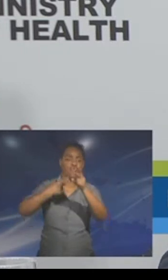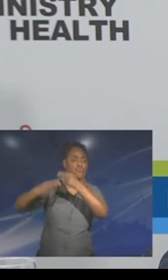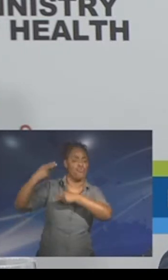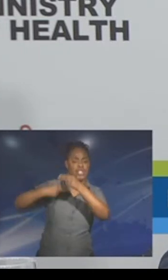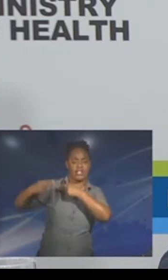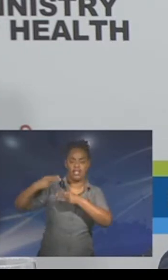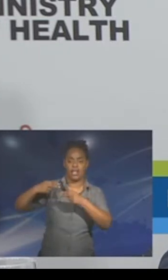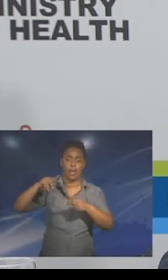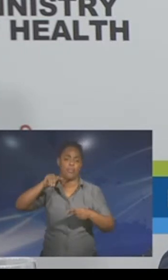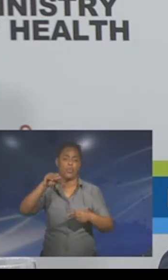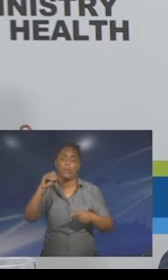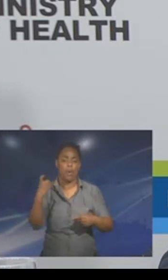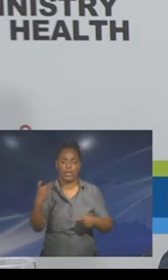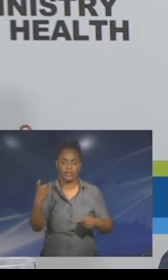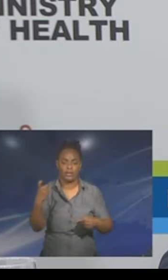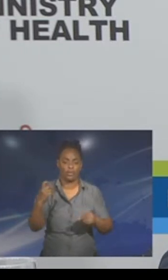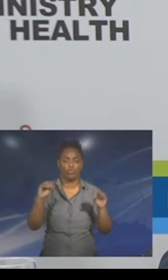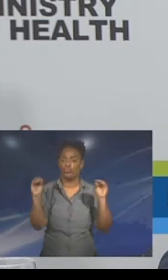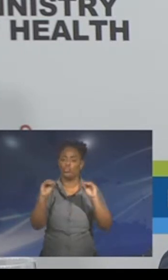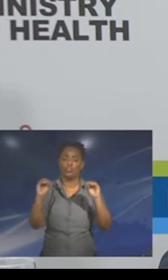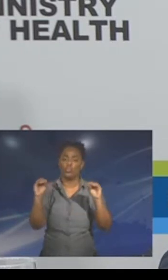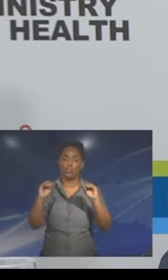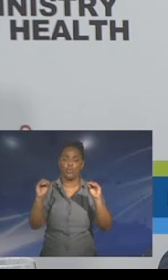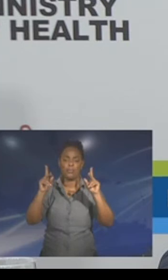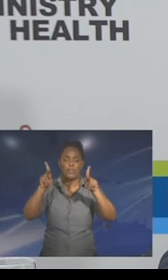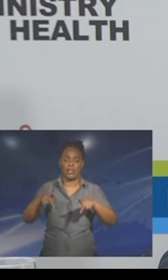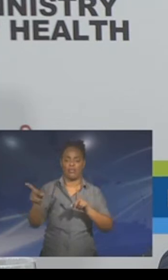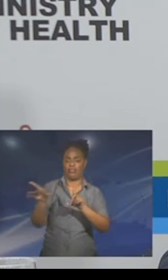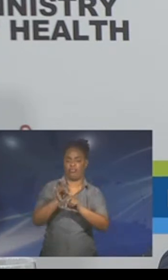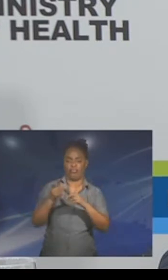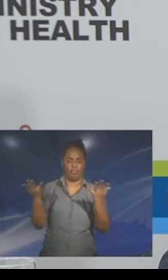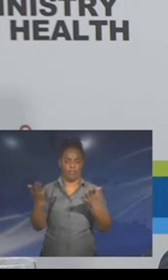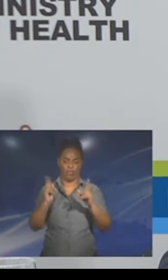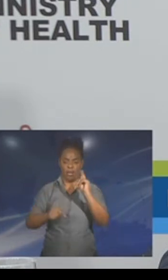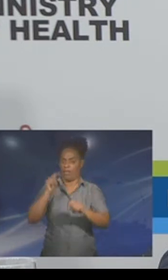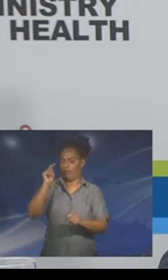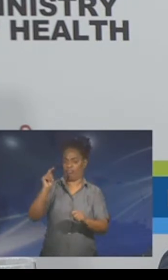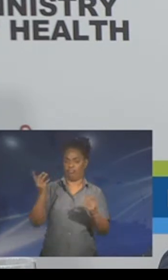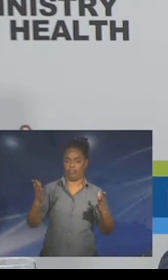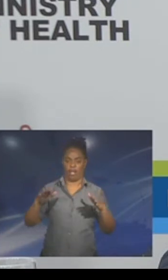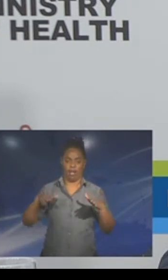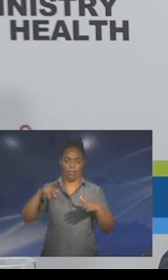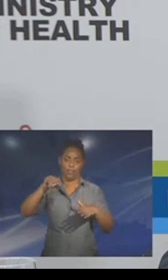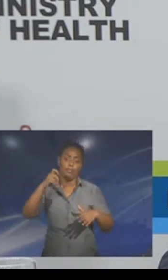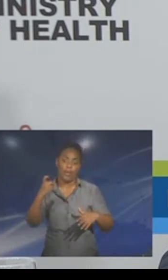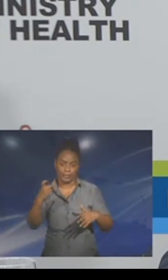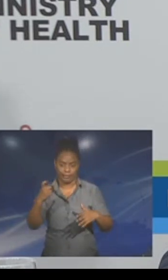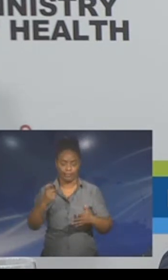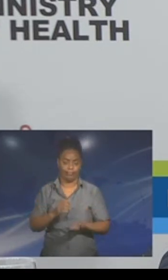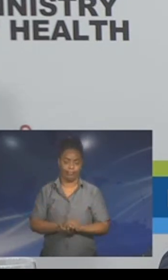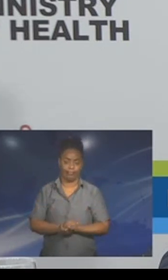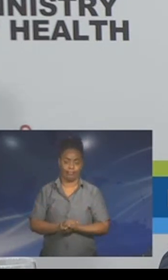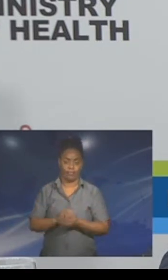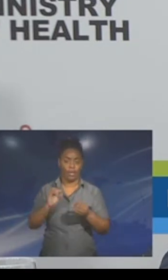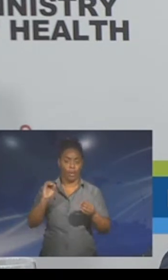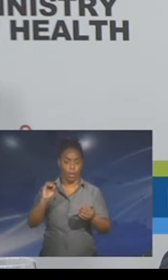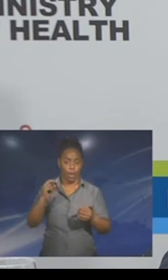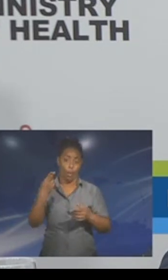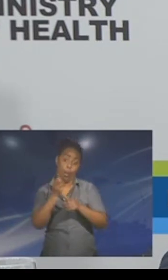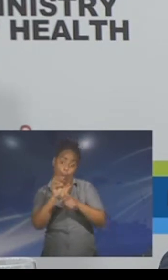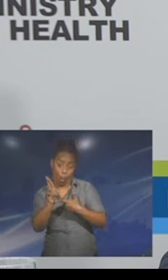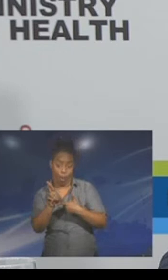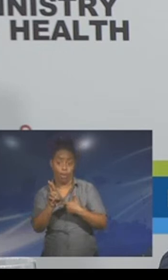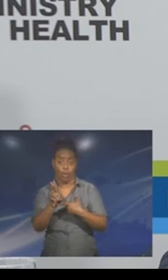of monkeypox in the human population, or not having detected a case of monkeypox for